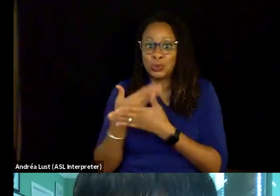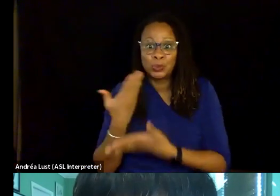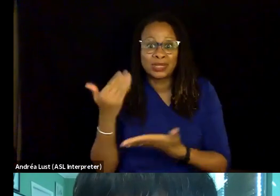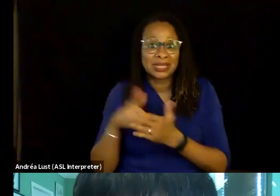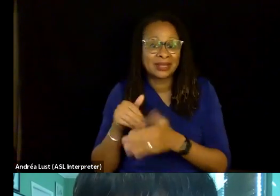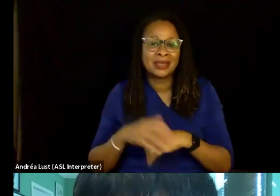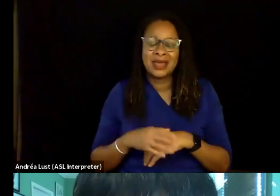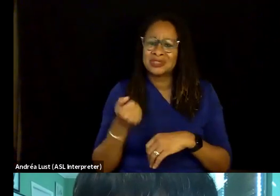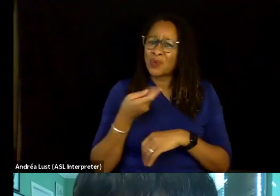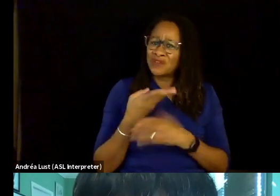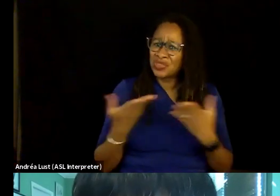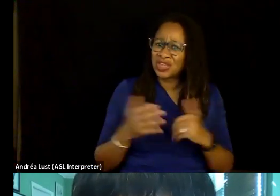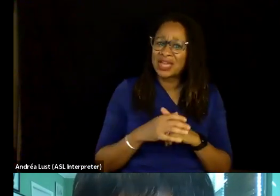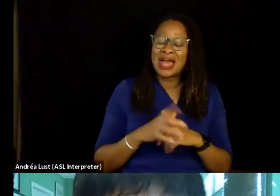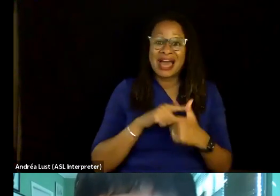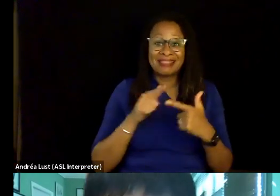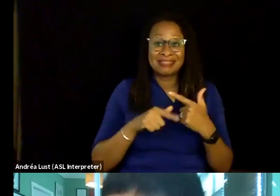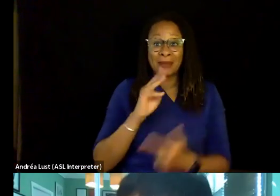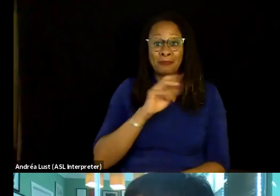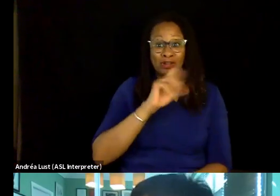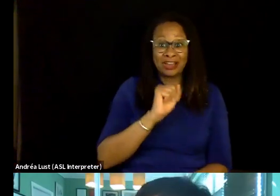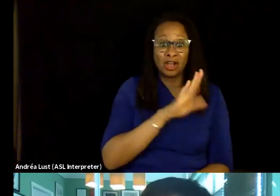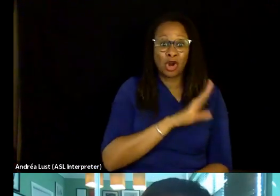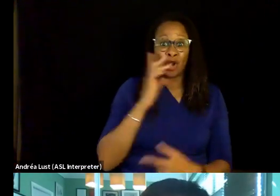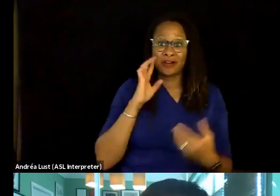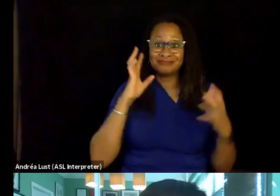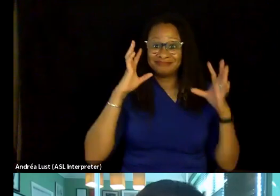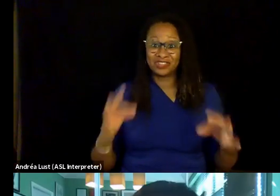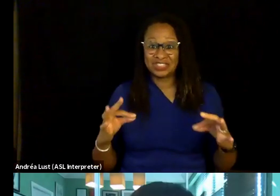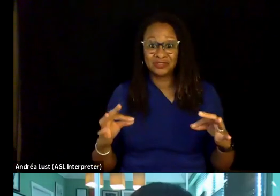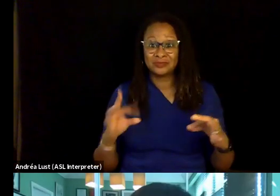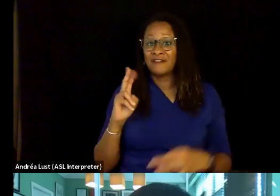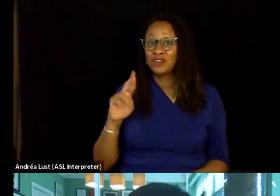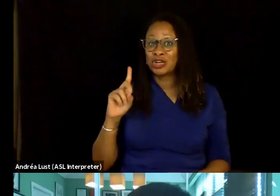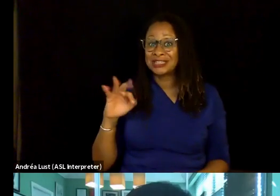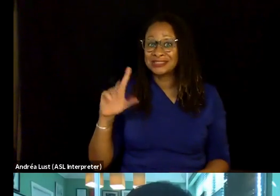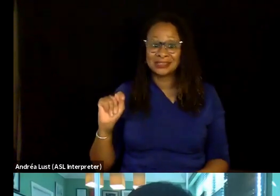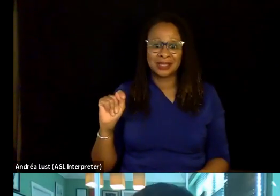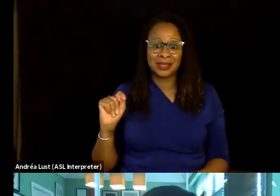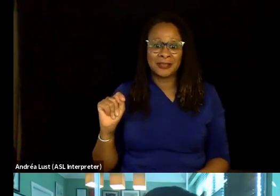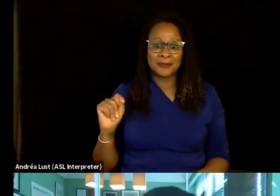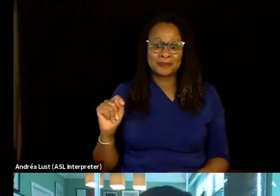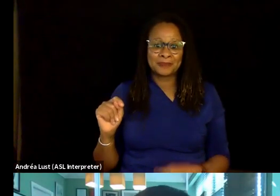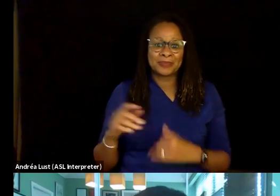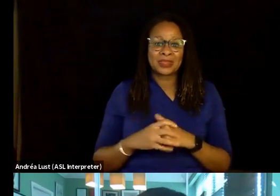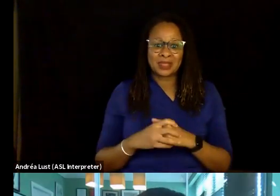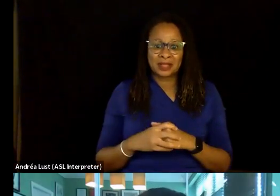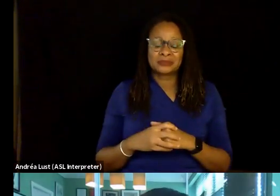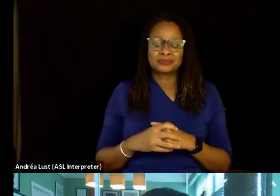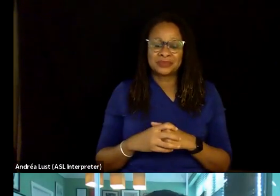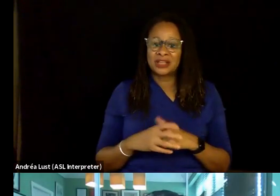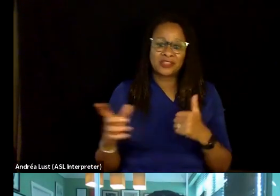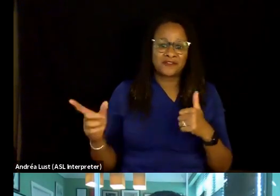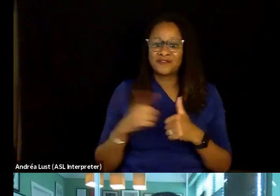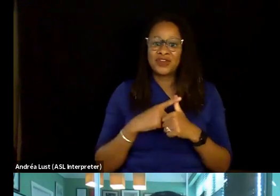things. And then Maria's verdict was coming down that Monday. The first verdict out of 8 cases. This was the very first